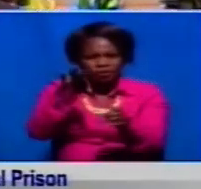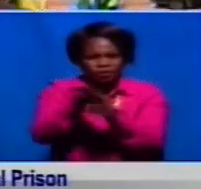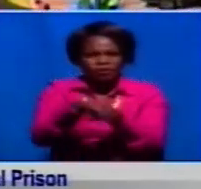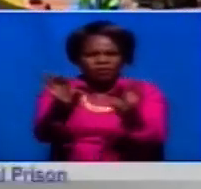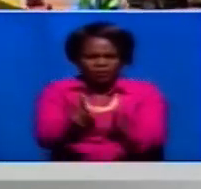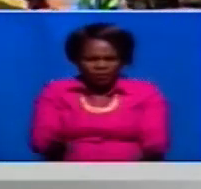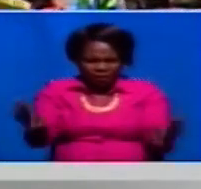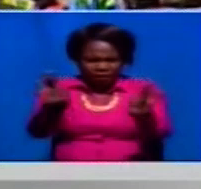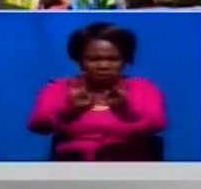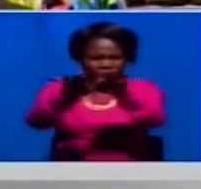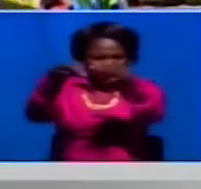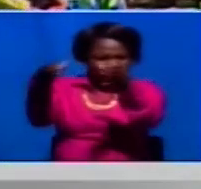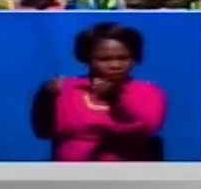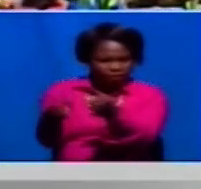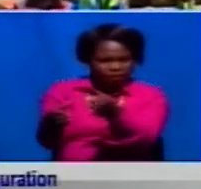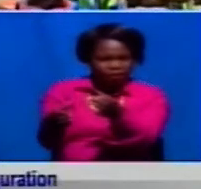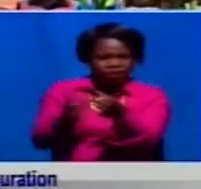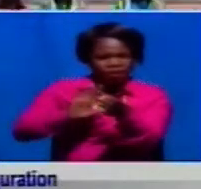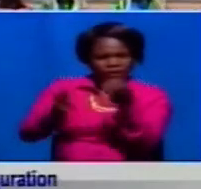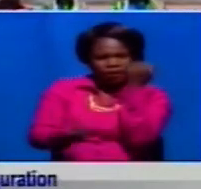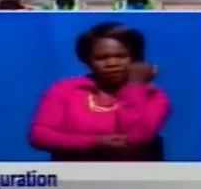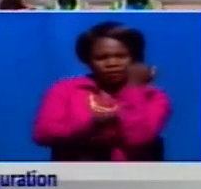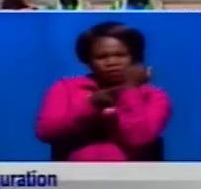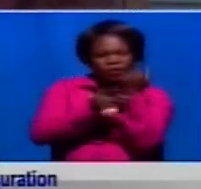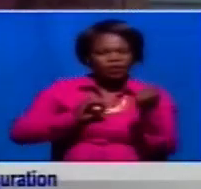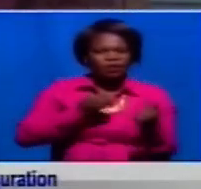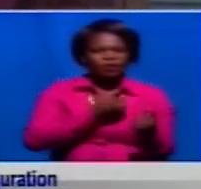important component to the development of our continent.